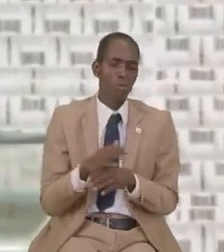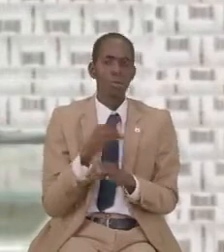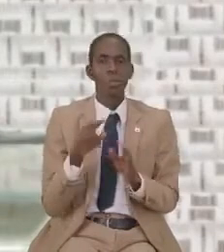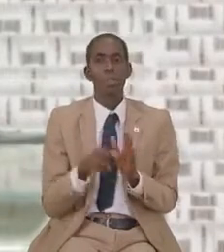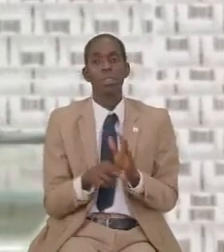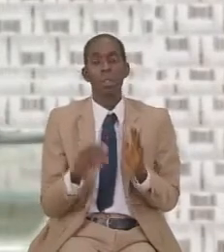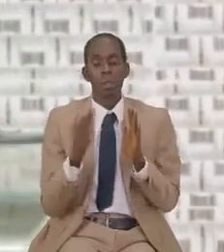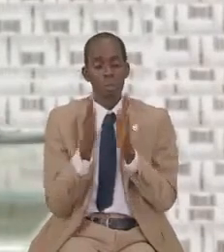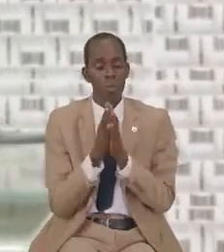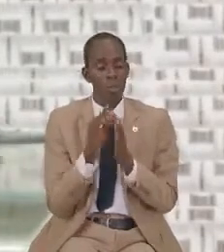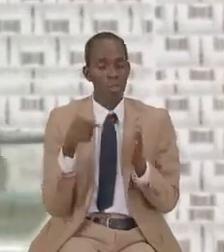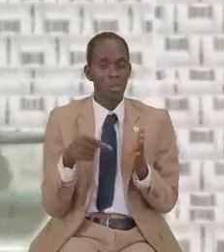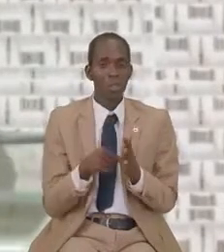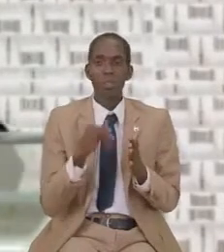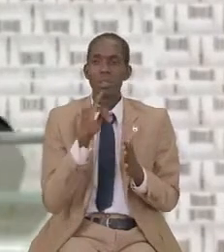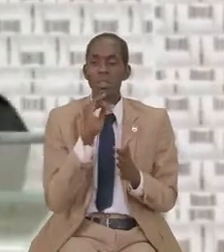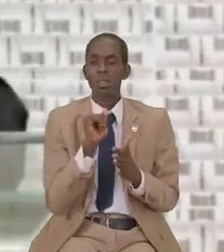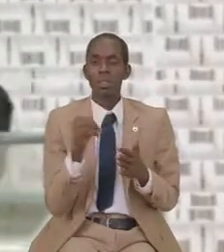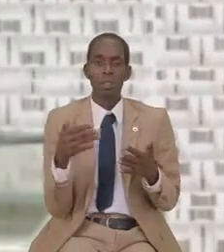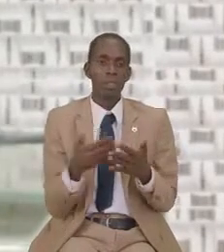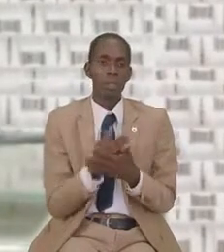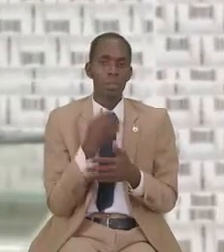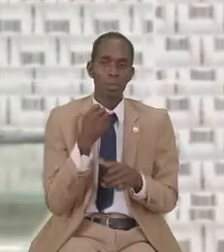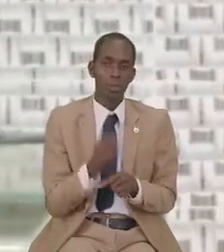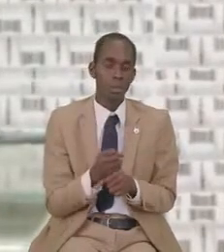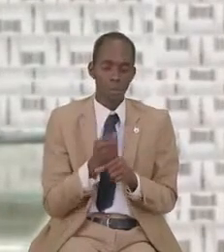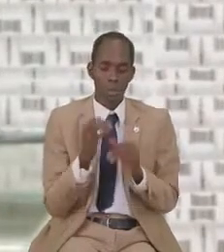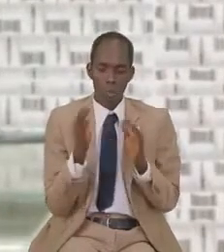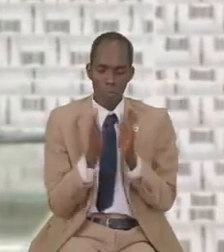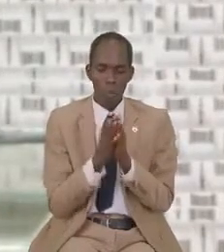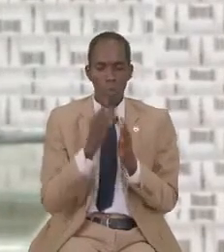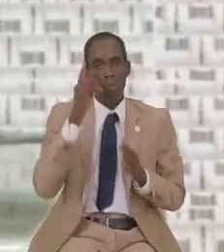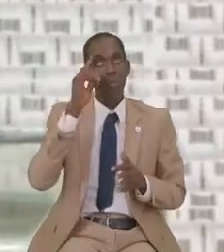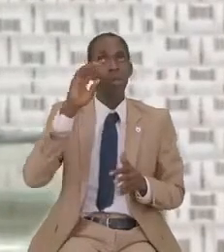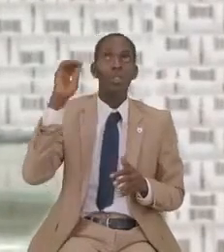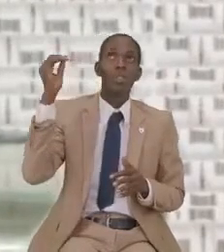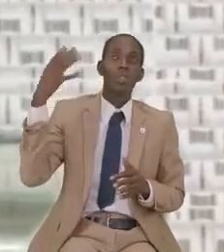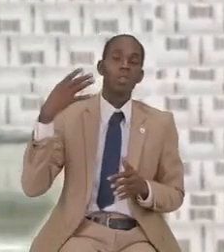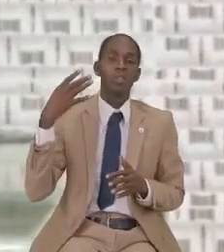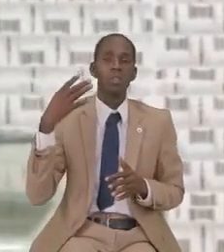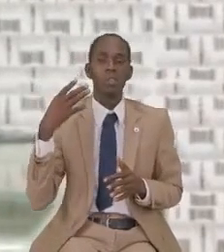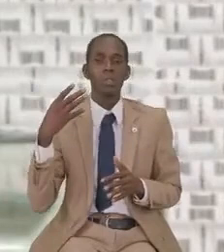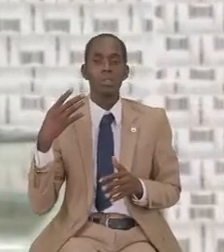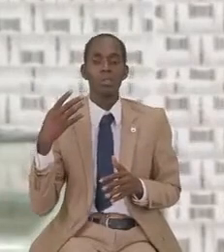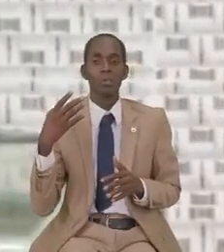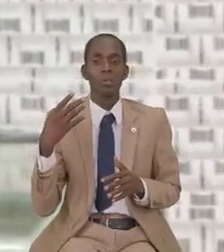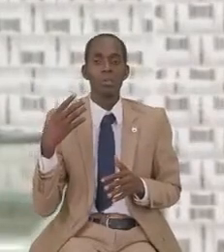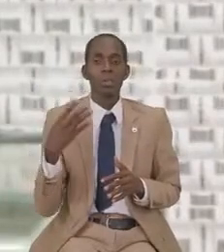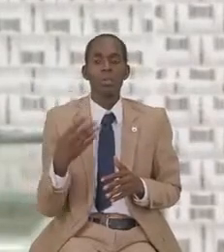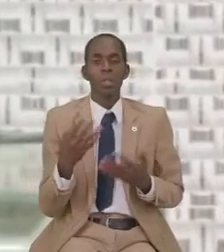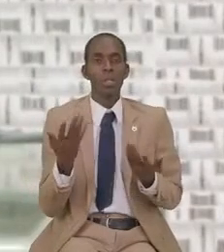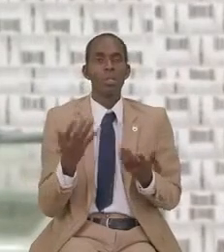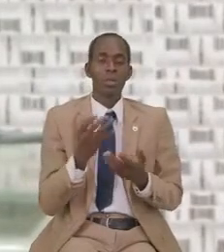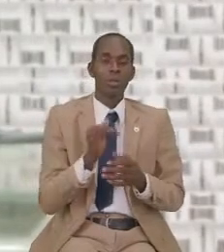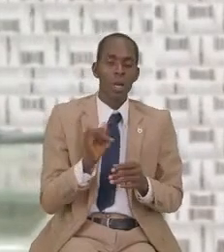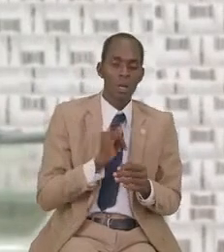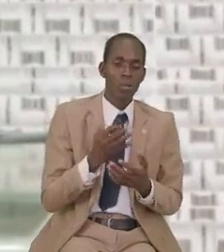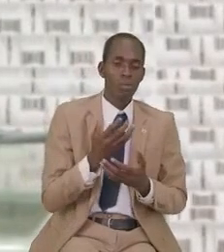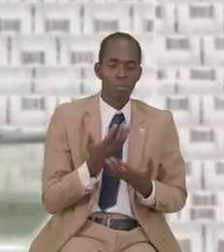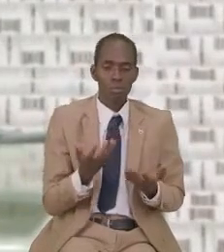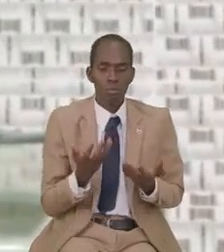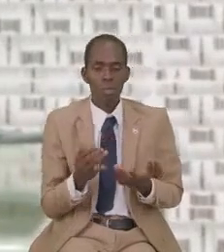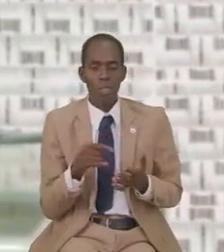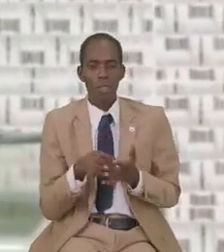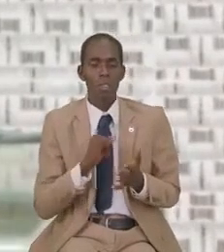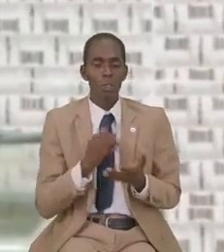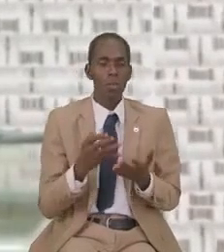is a new year. Pray for grace. Resolution is not enough. You need grace. Look